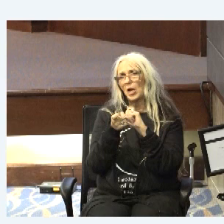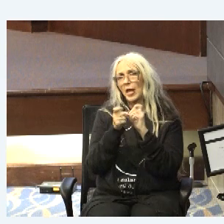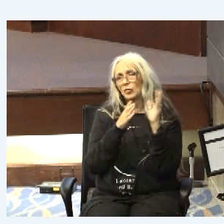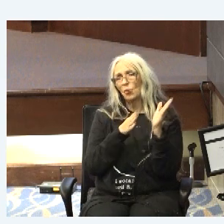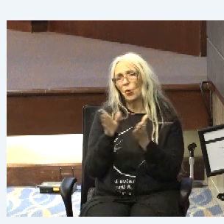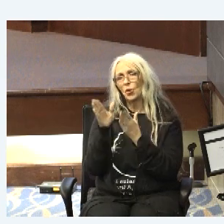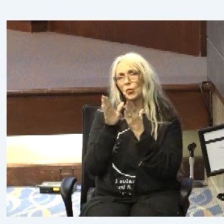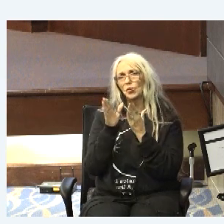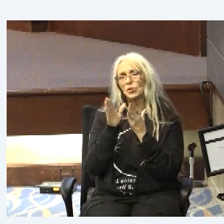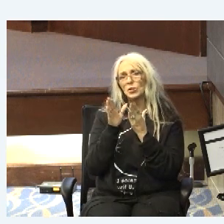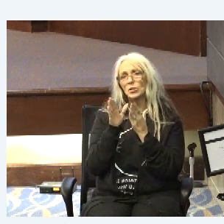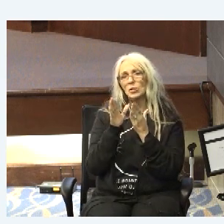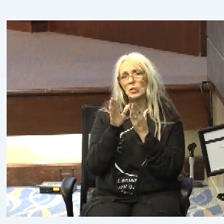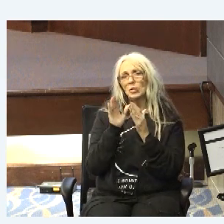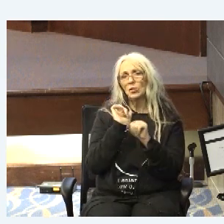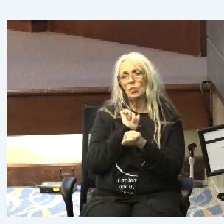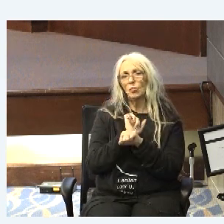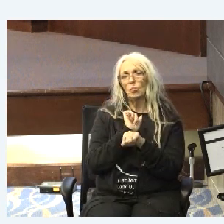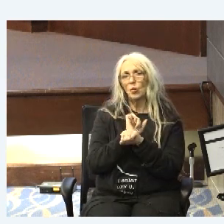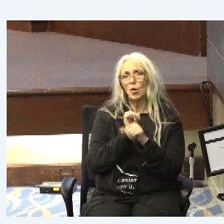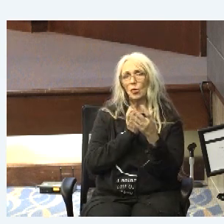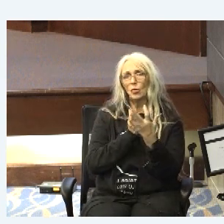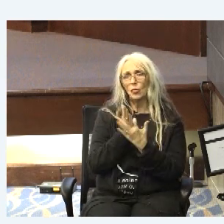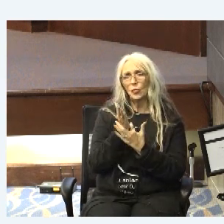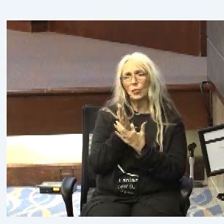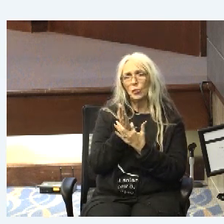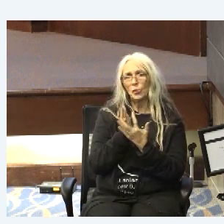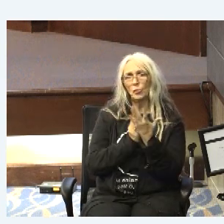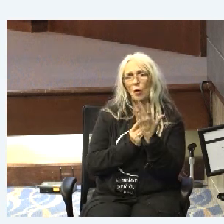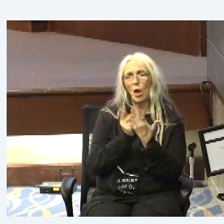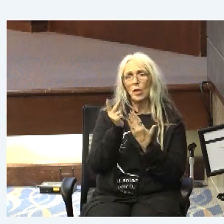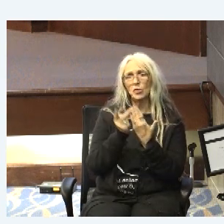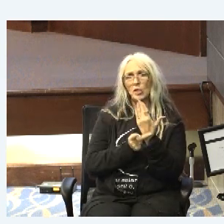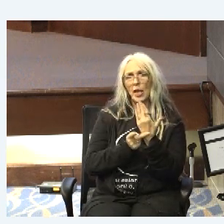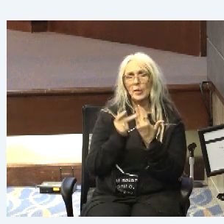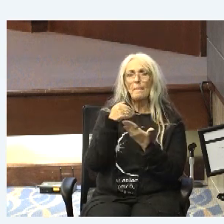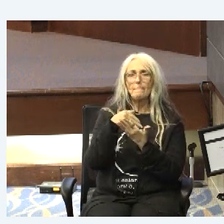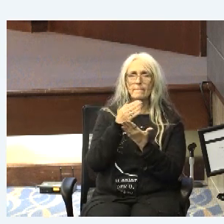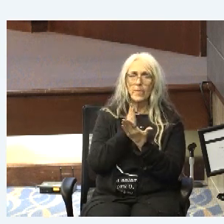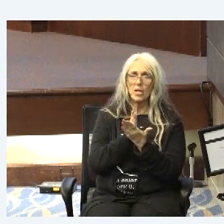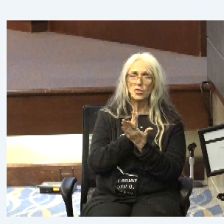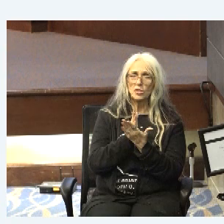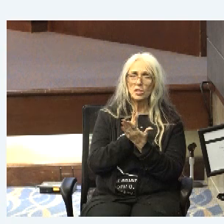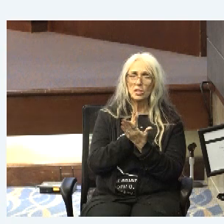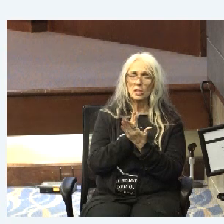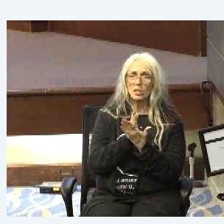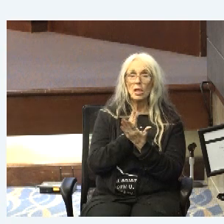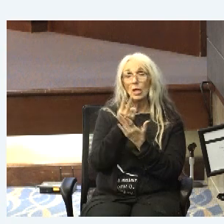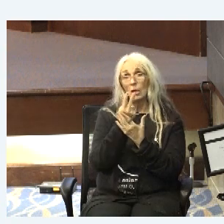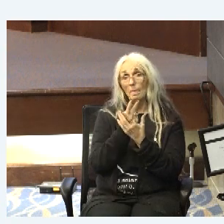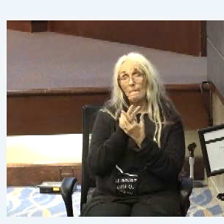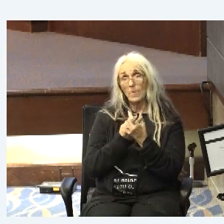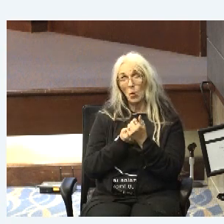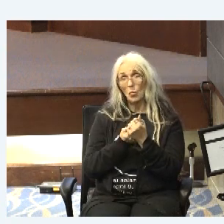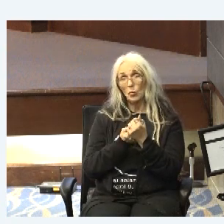to work through that project budget. Both projects are